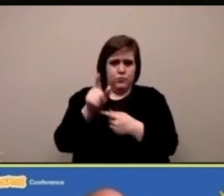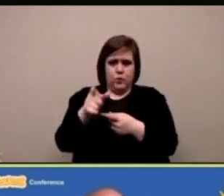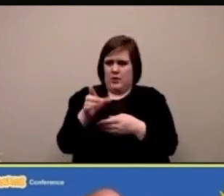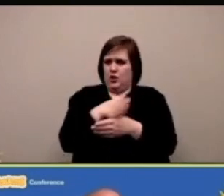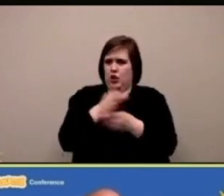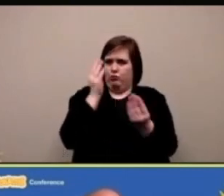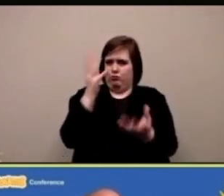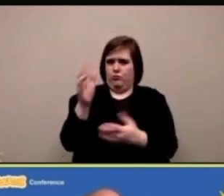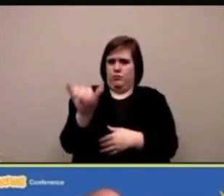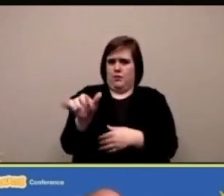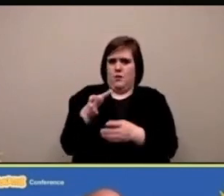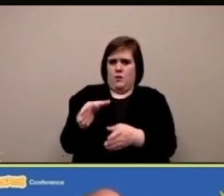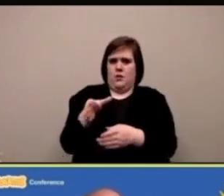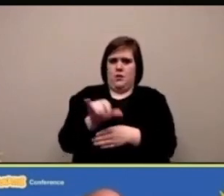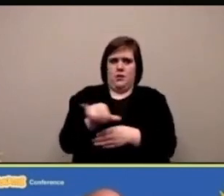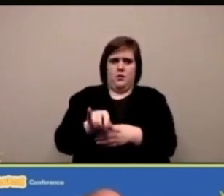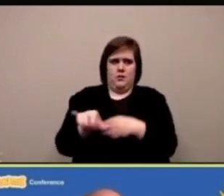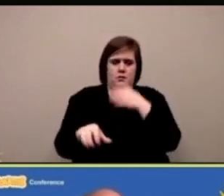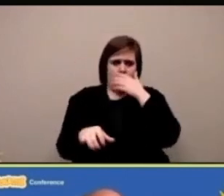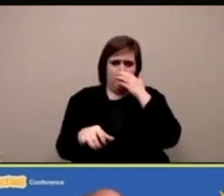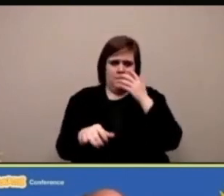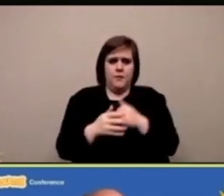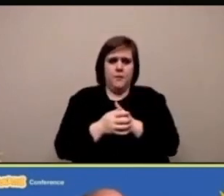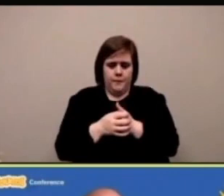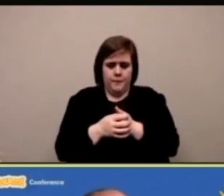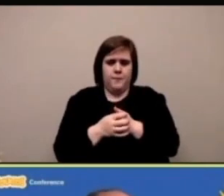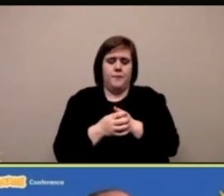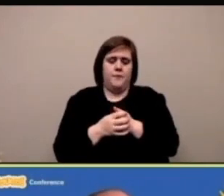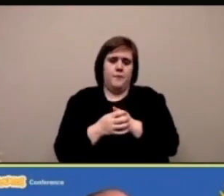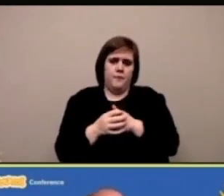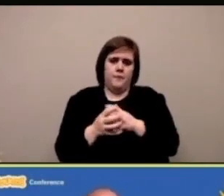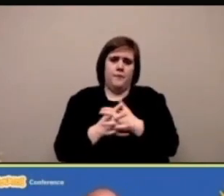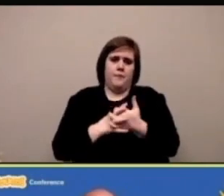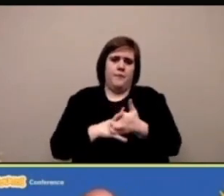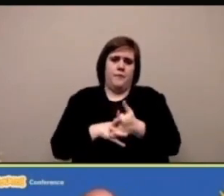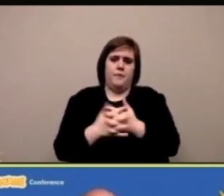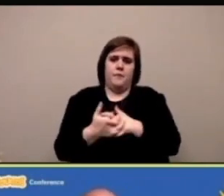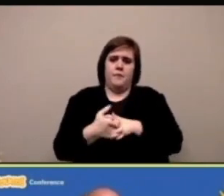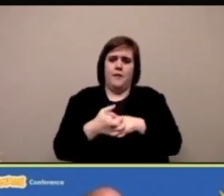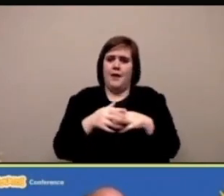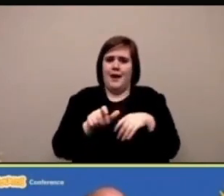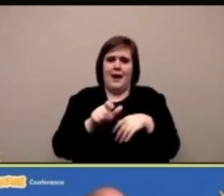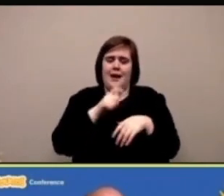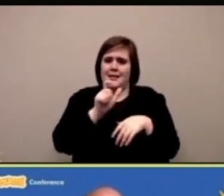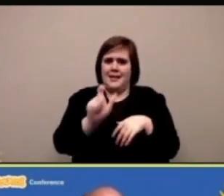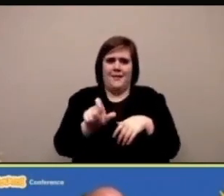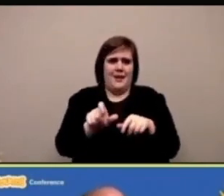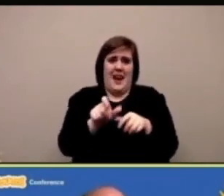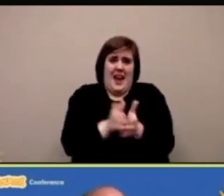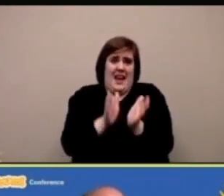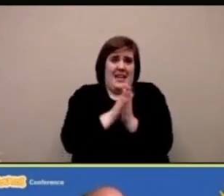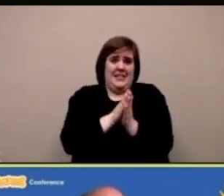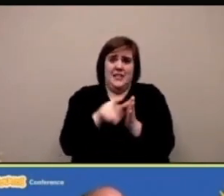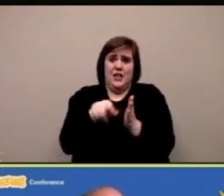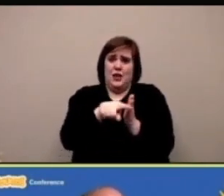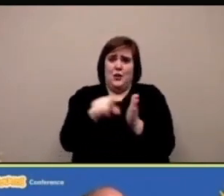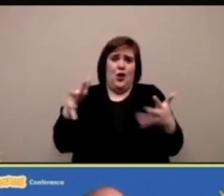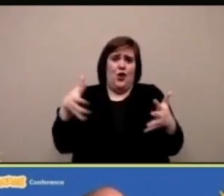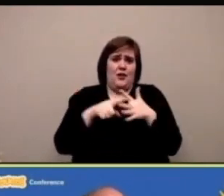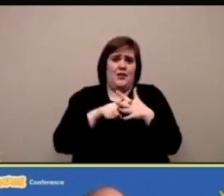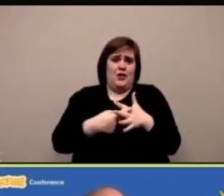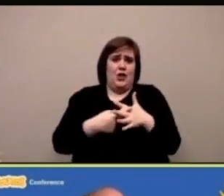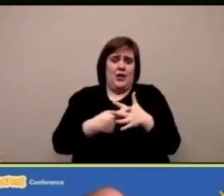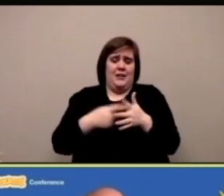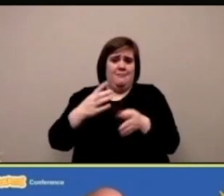way too. And so then I didn't even have to ask. People started sharing their faces